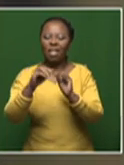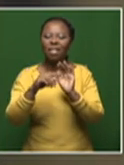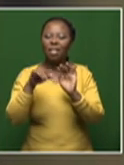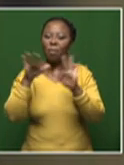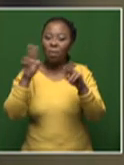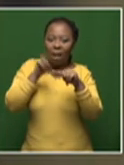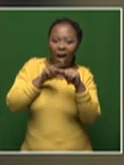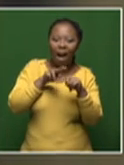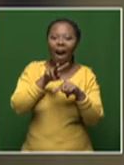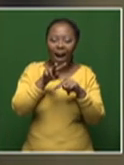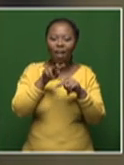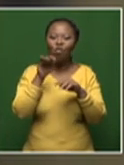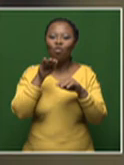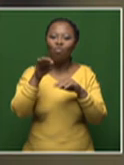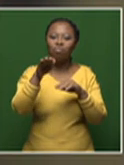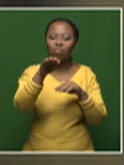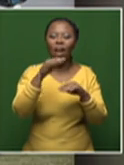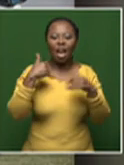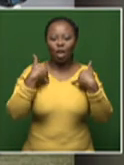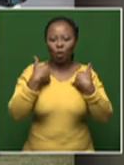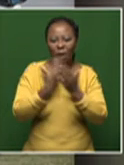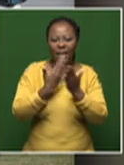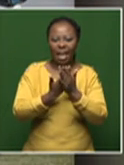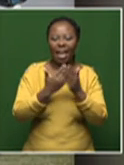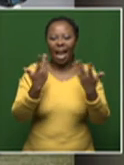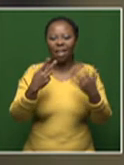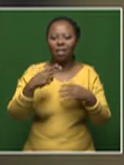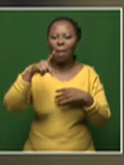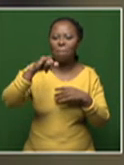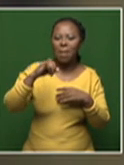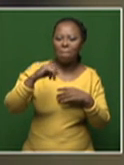actually appreciate en route. Well, the sort of pimped up ride